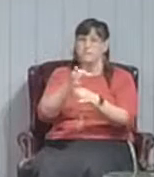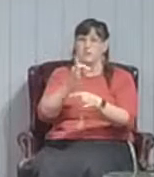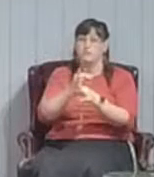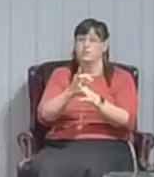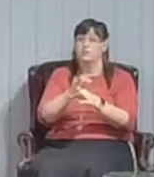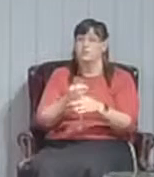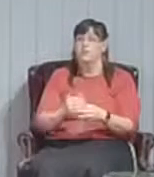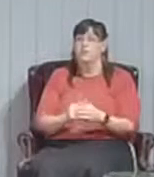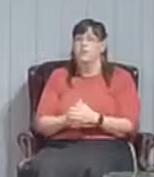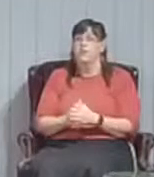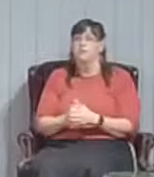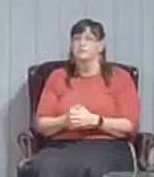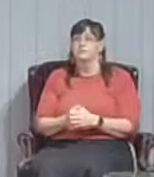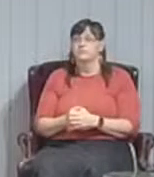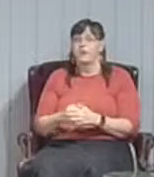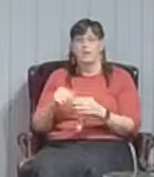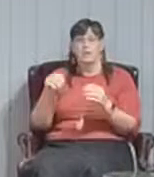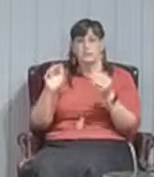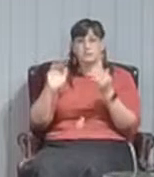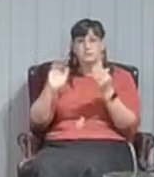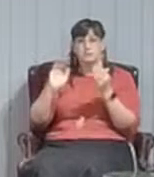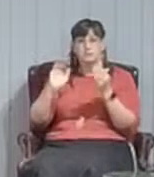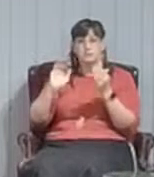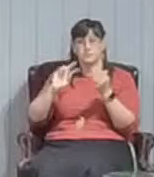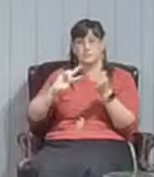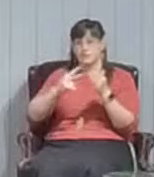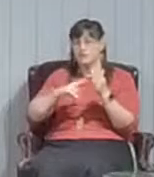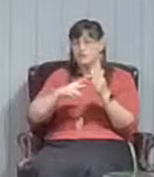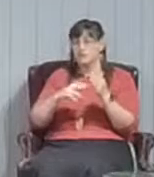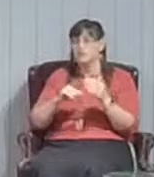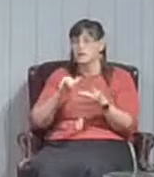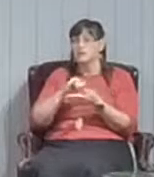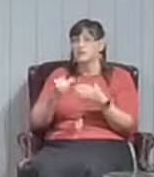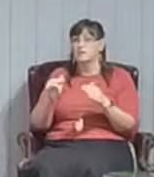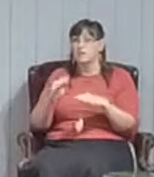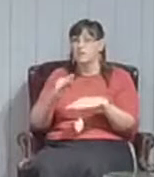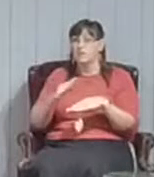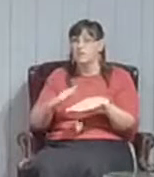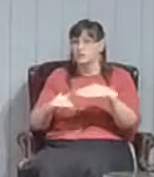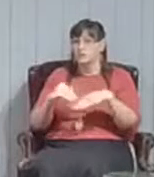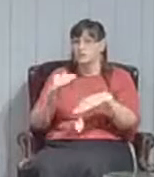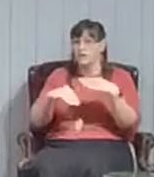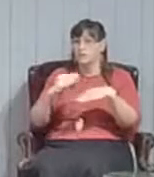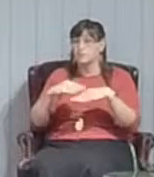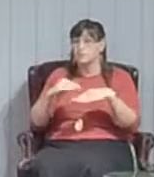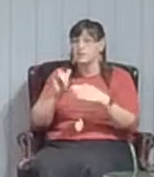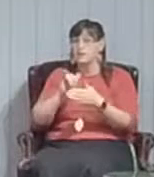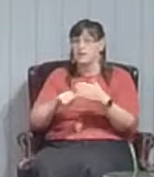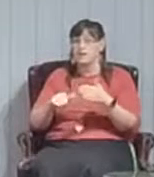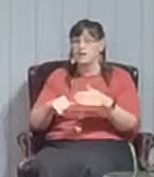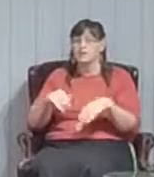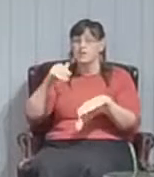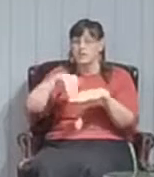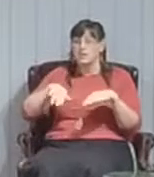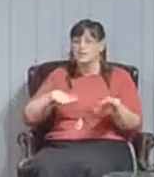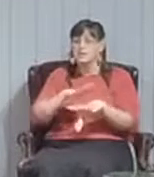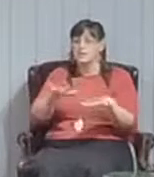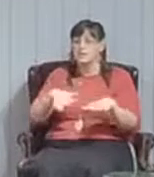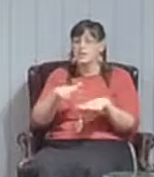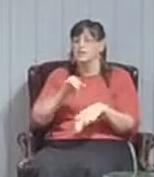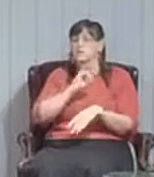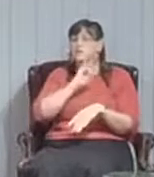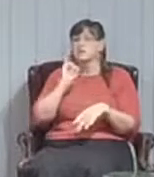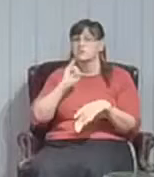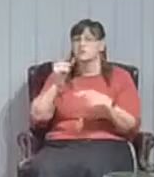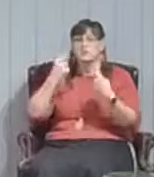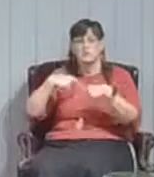only did they have it, and it sounds like they had developed this form of worship in the land of Israel, that they had developed this form of worship since